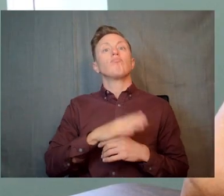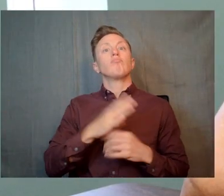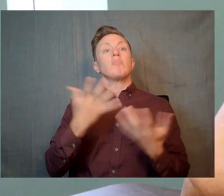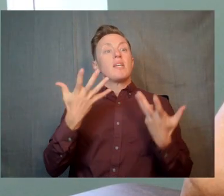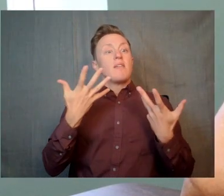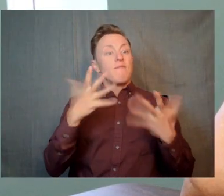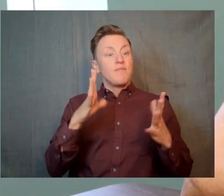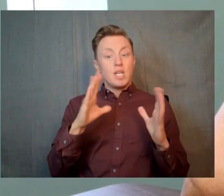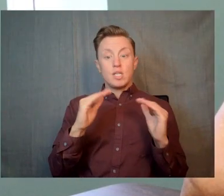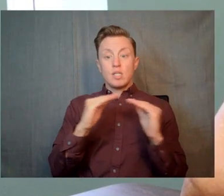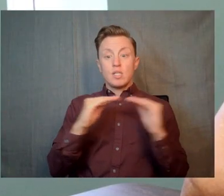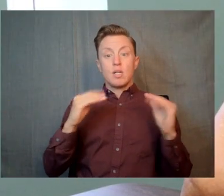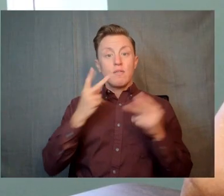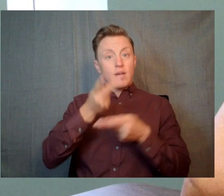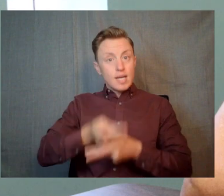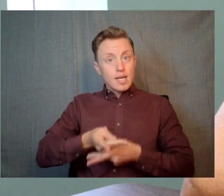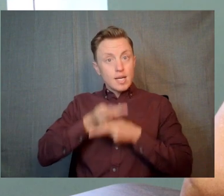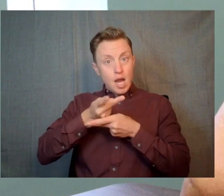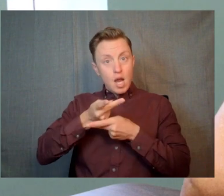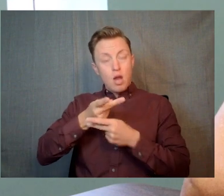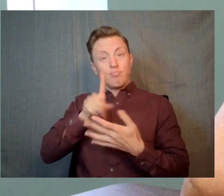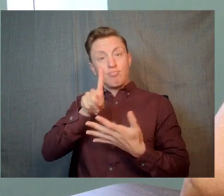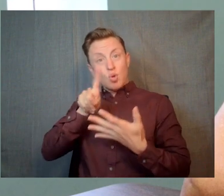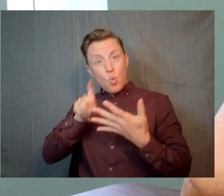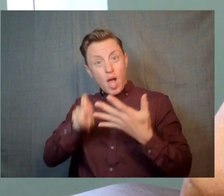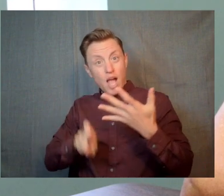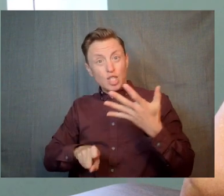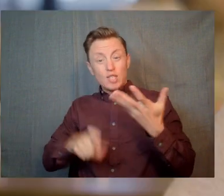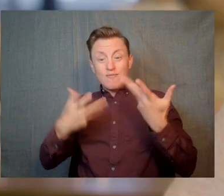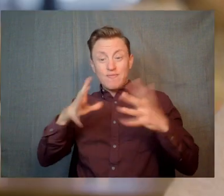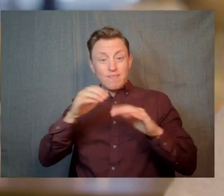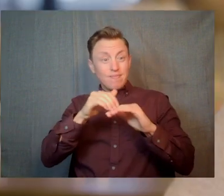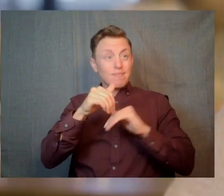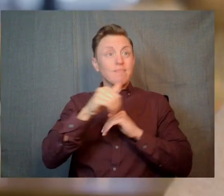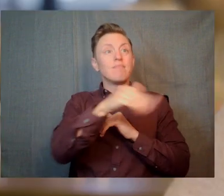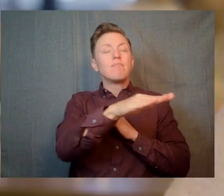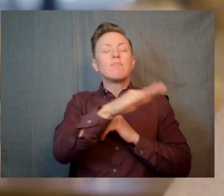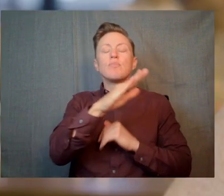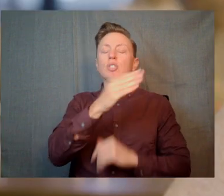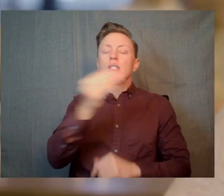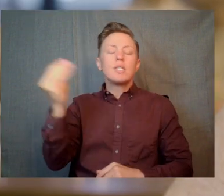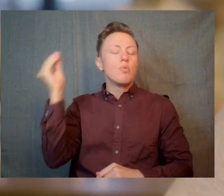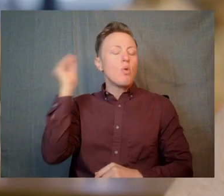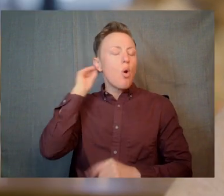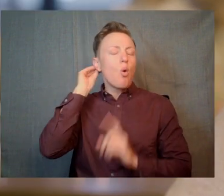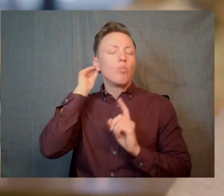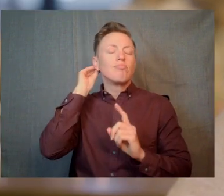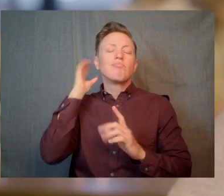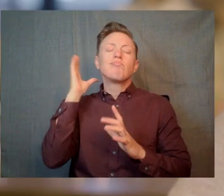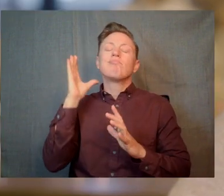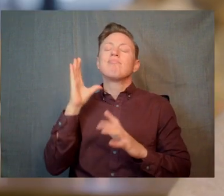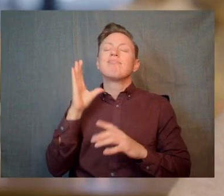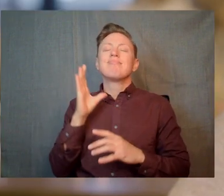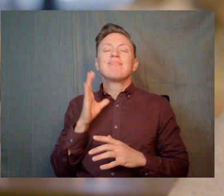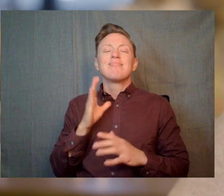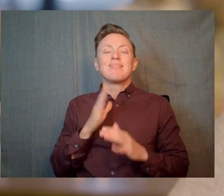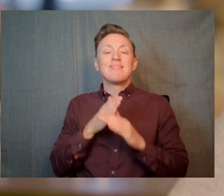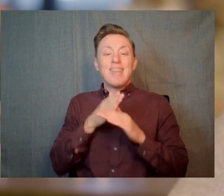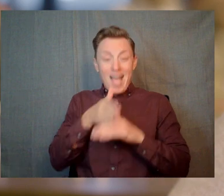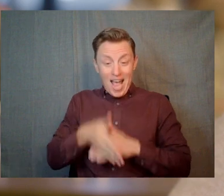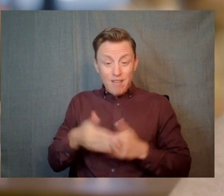your level of care assessment, please know that better things are on the other side of